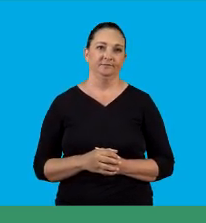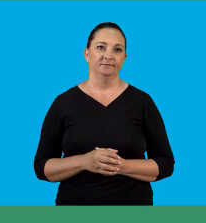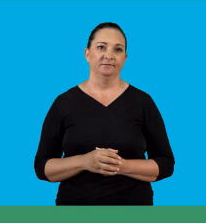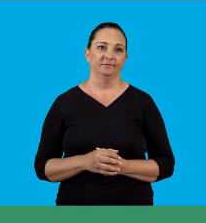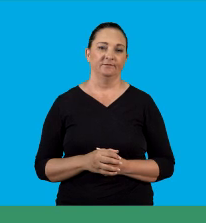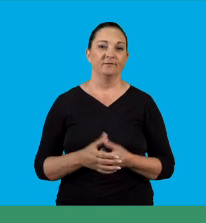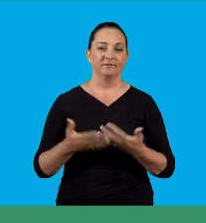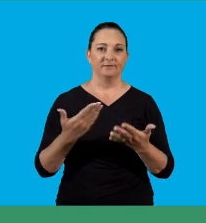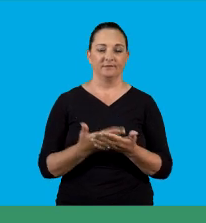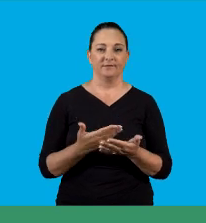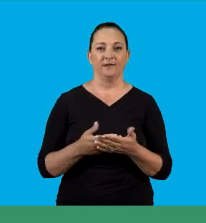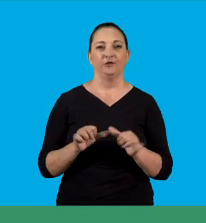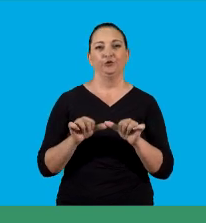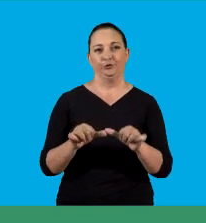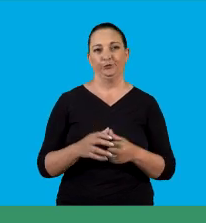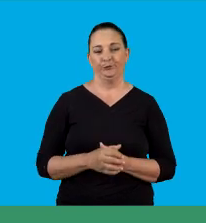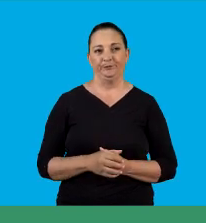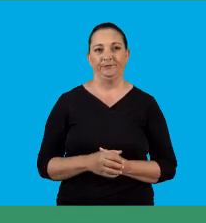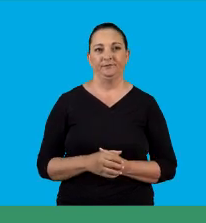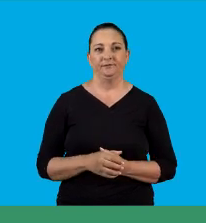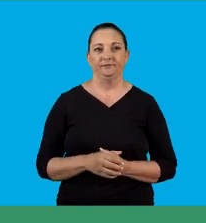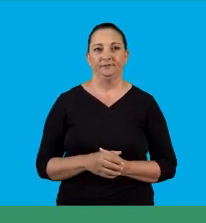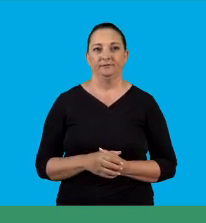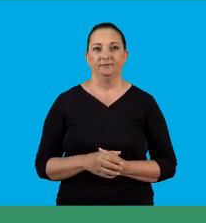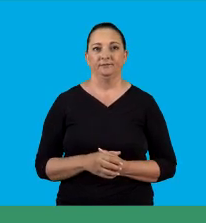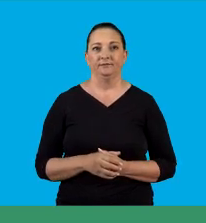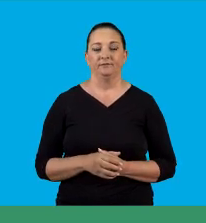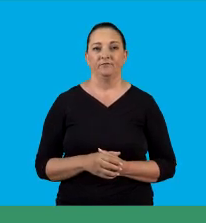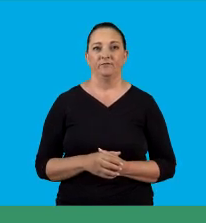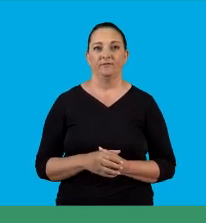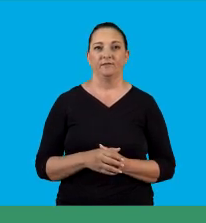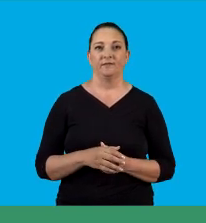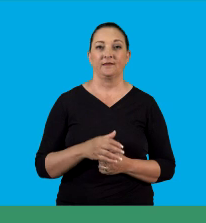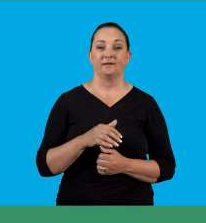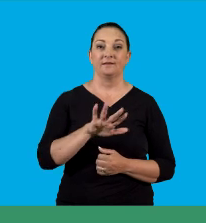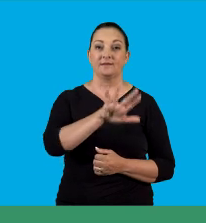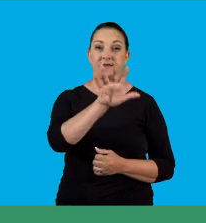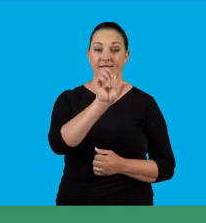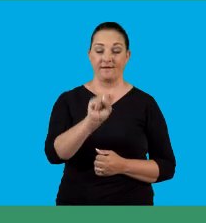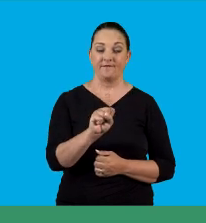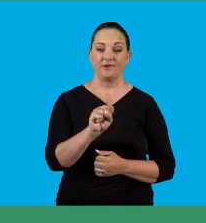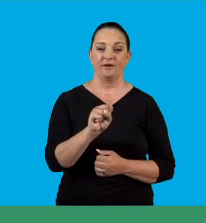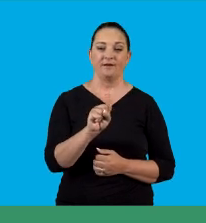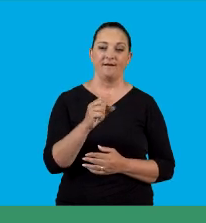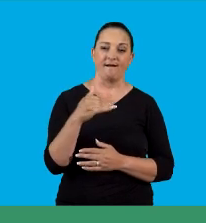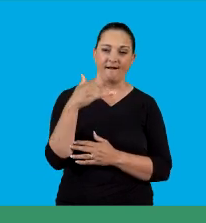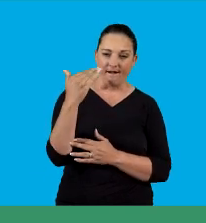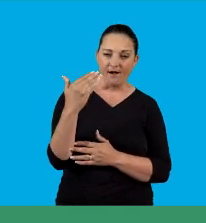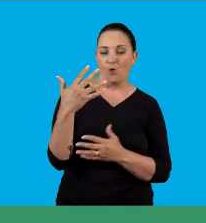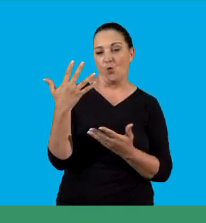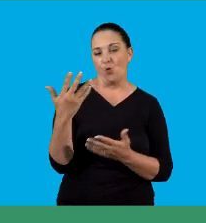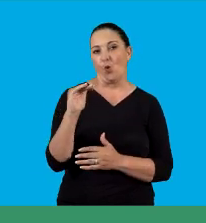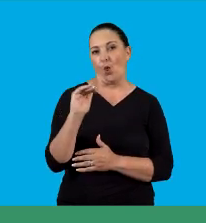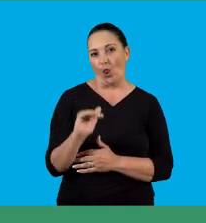Let us continue to our next question. South Africa has one of the highest or lowest rates